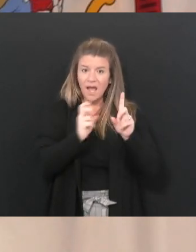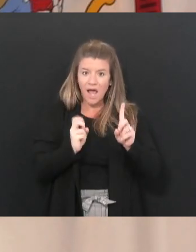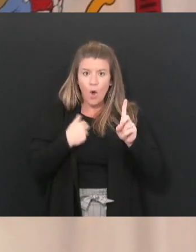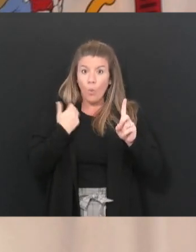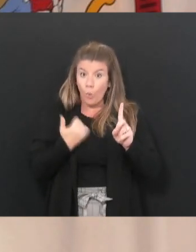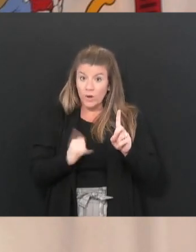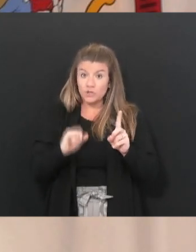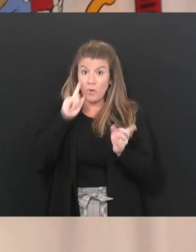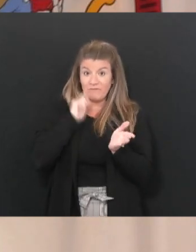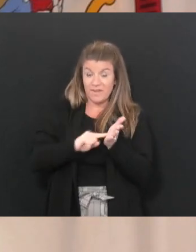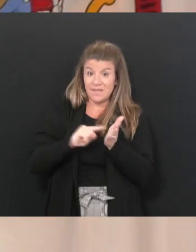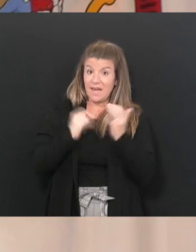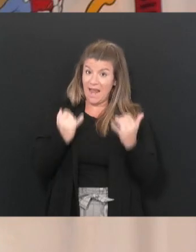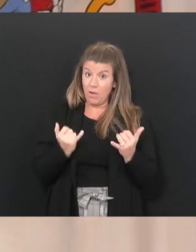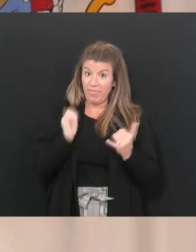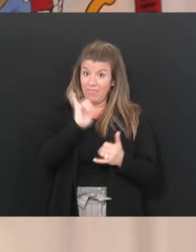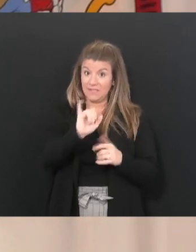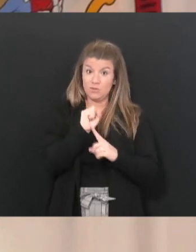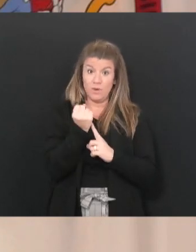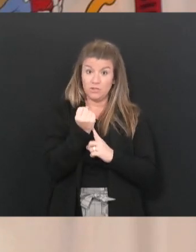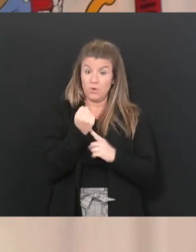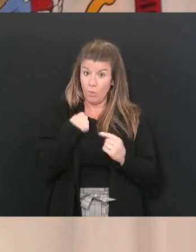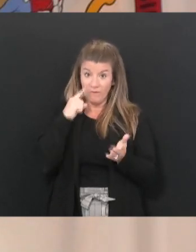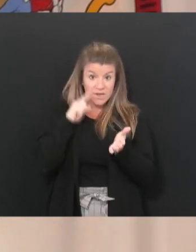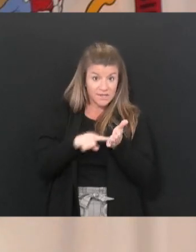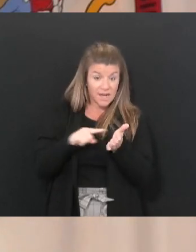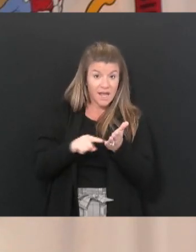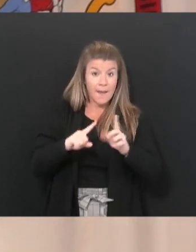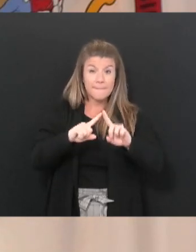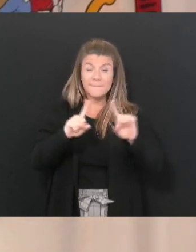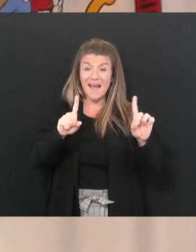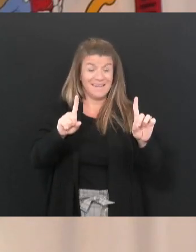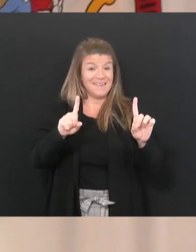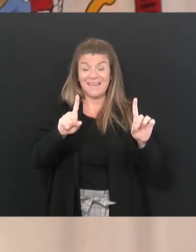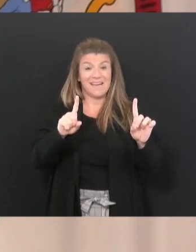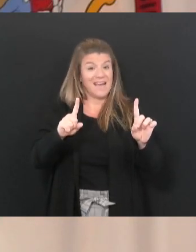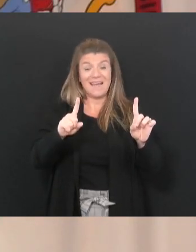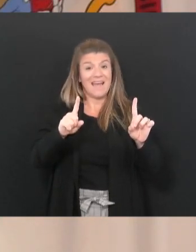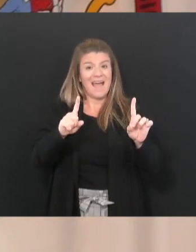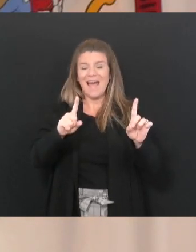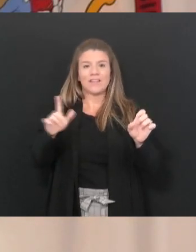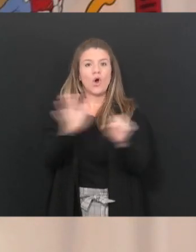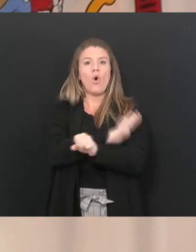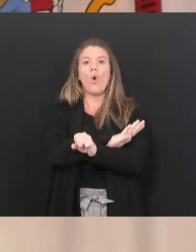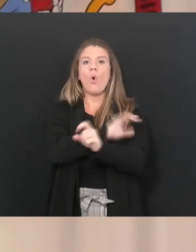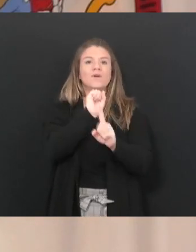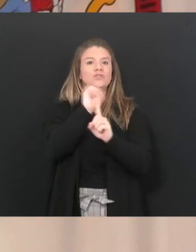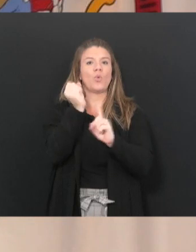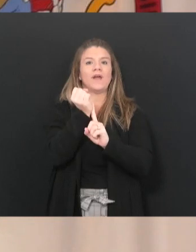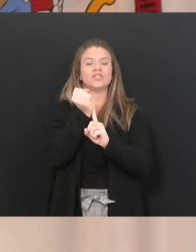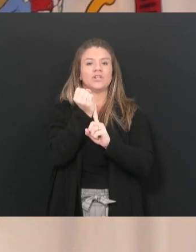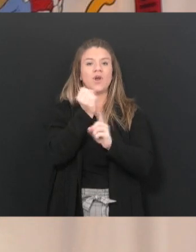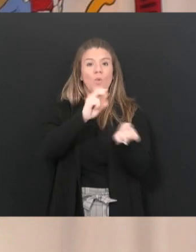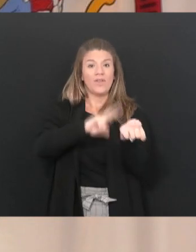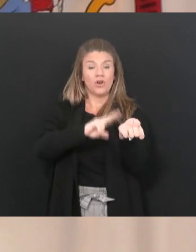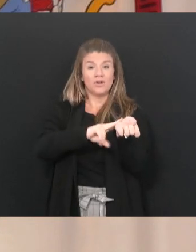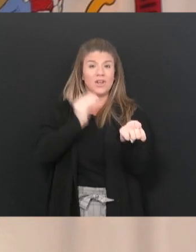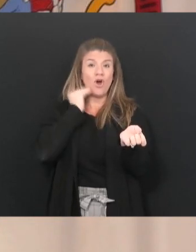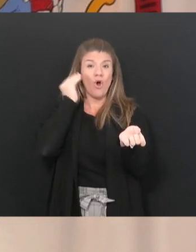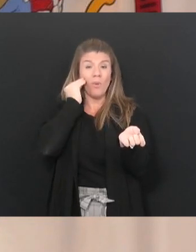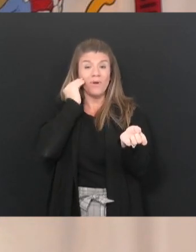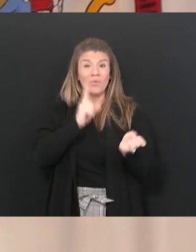that situation, but the entire situation with our nursing homes is not as good as it needs to